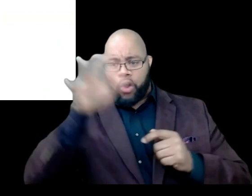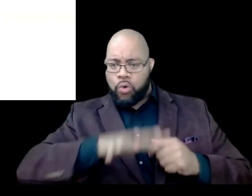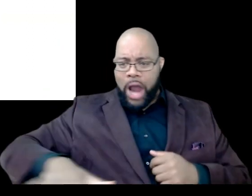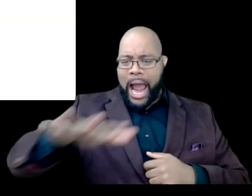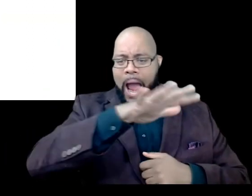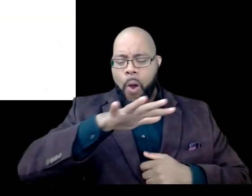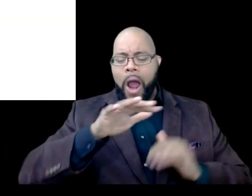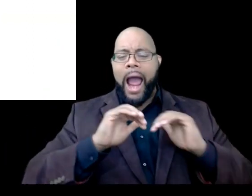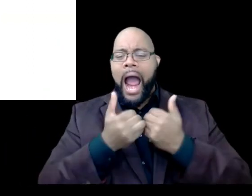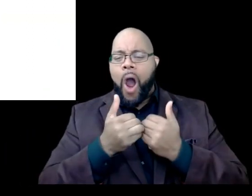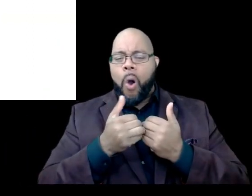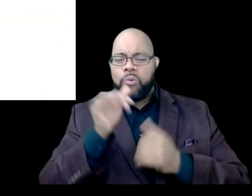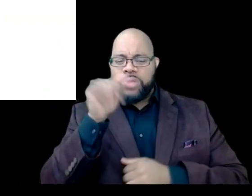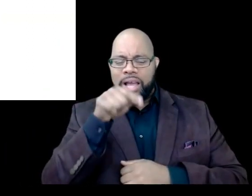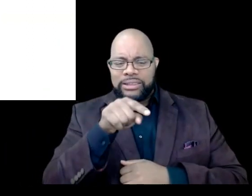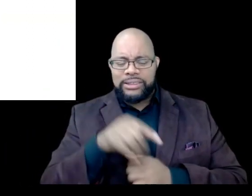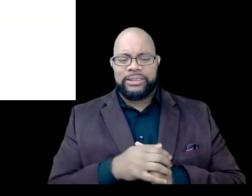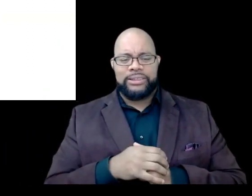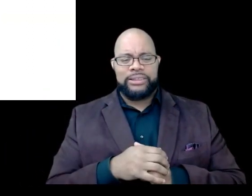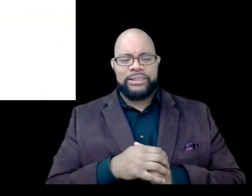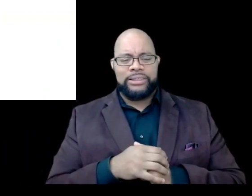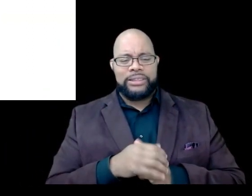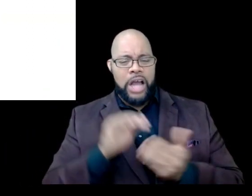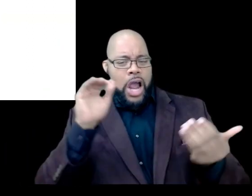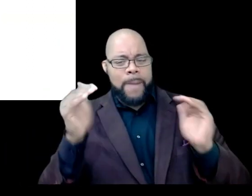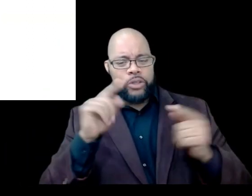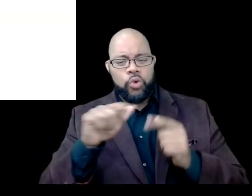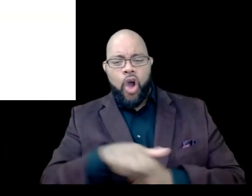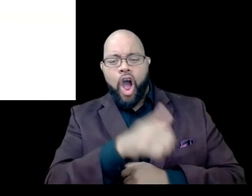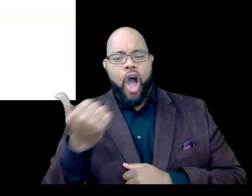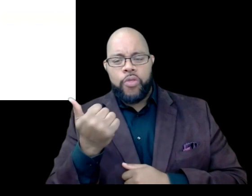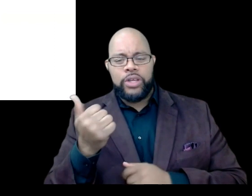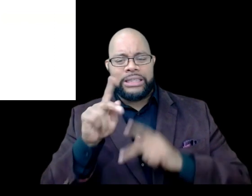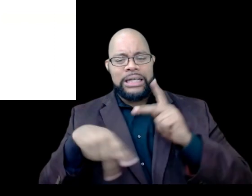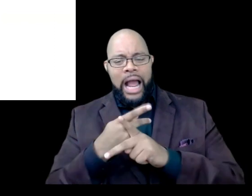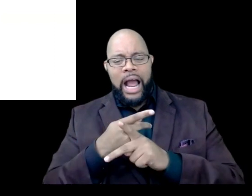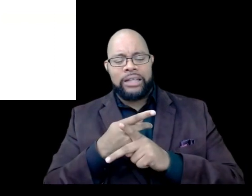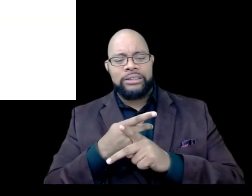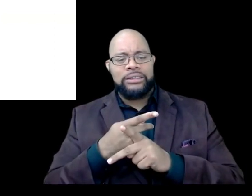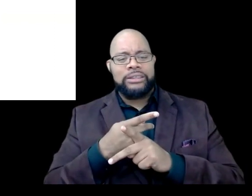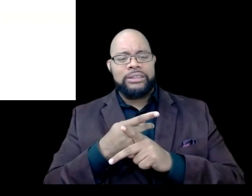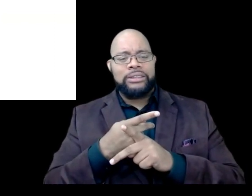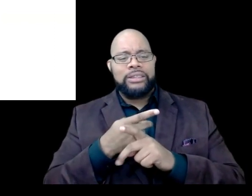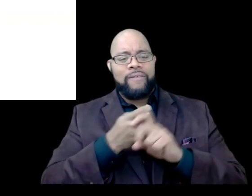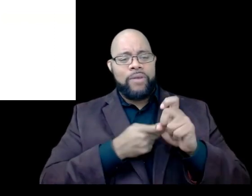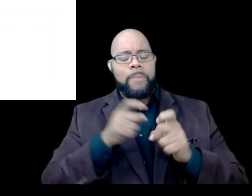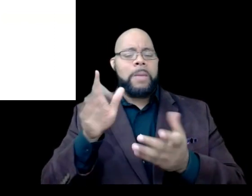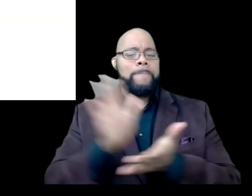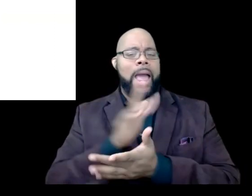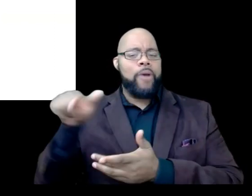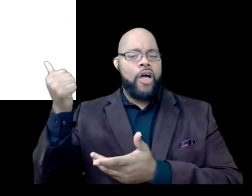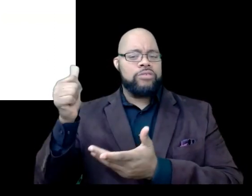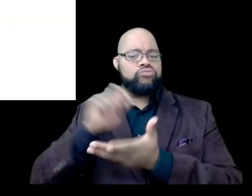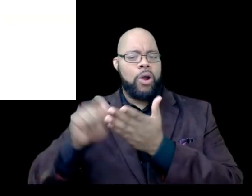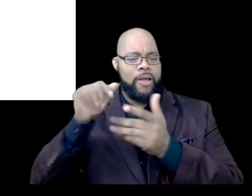southernmost Trinidad. How are they compared to other specimens from a paper